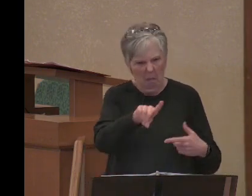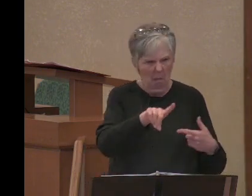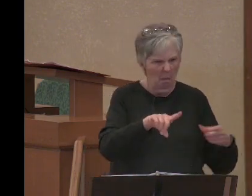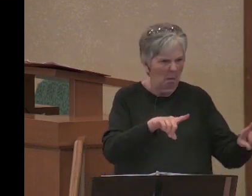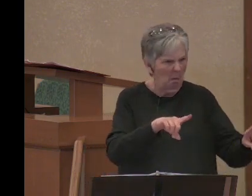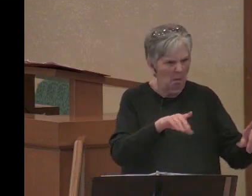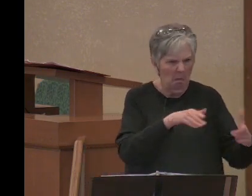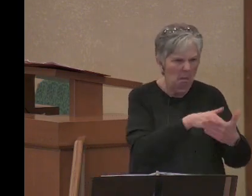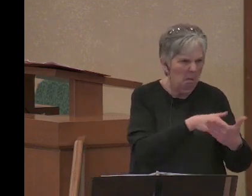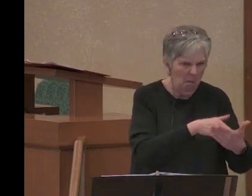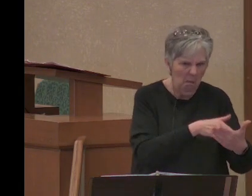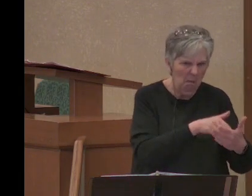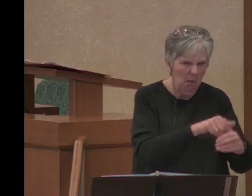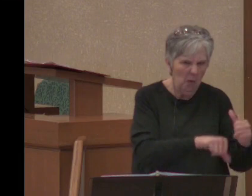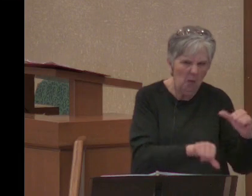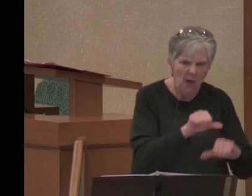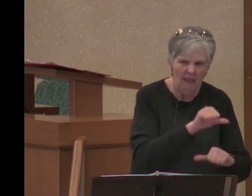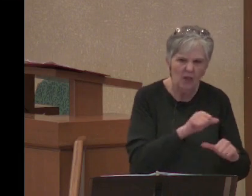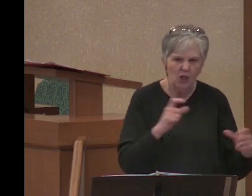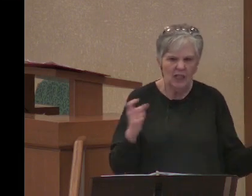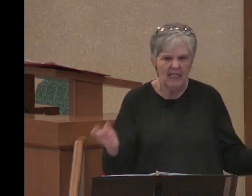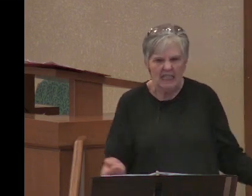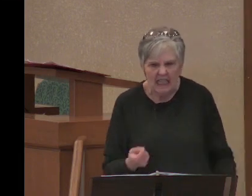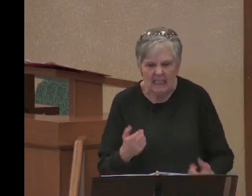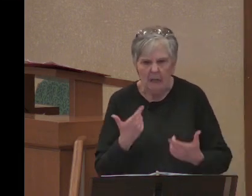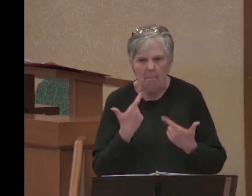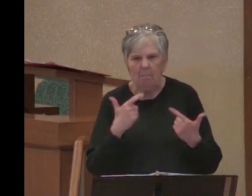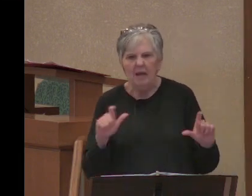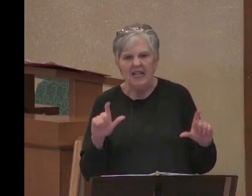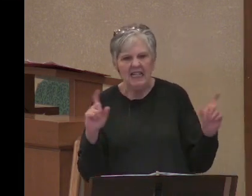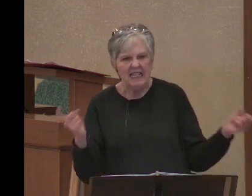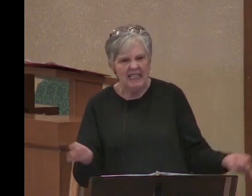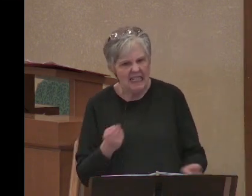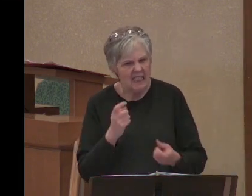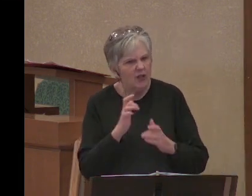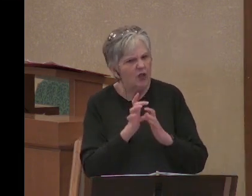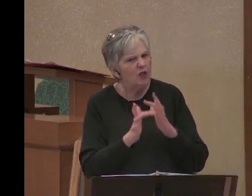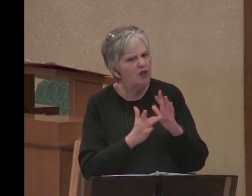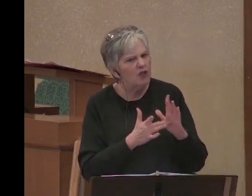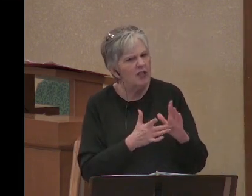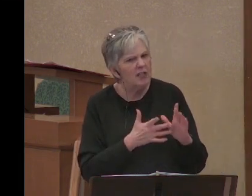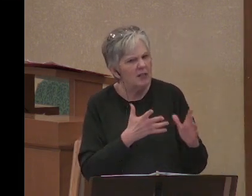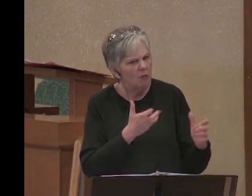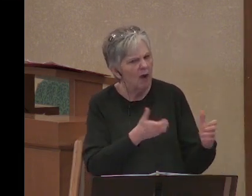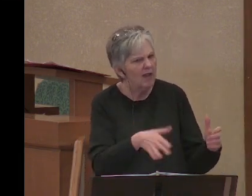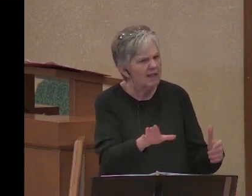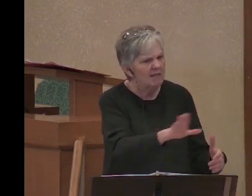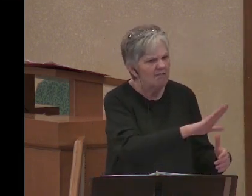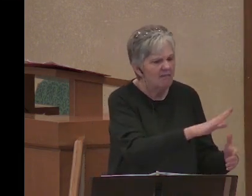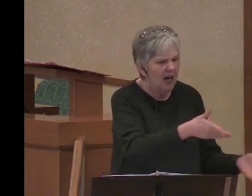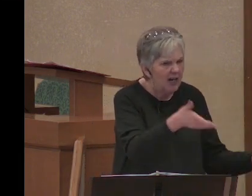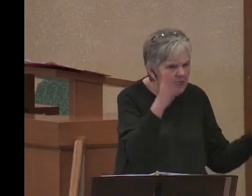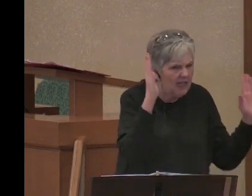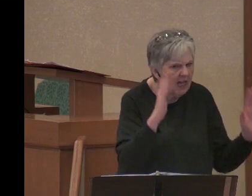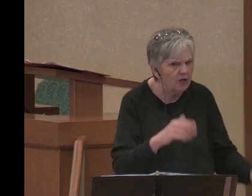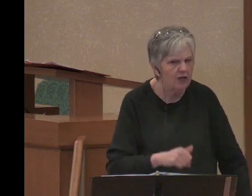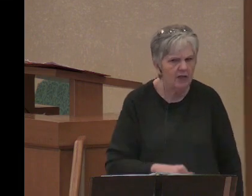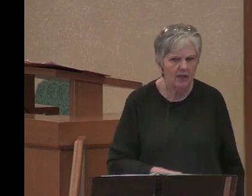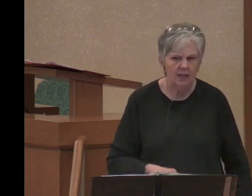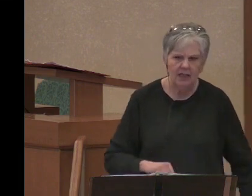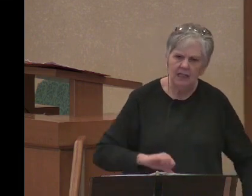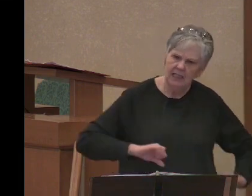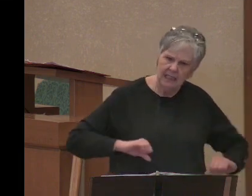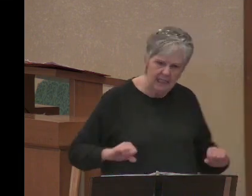of various sins, those big sins, and Jesus wants to get their attention. So he stretches out,